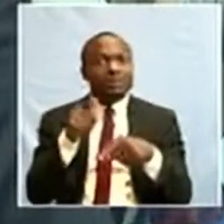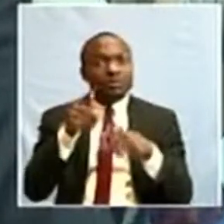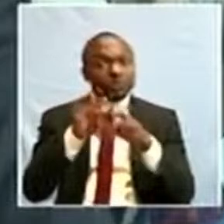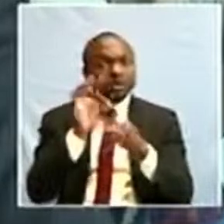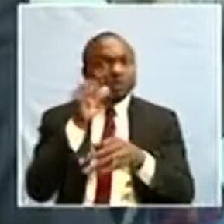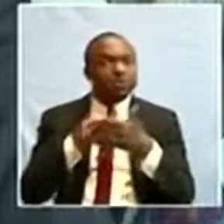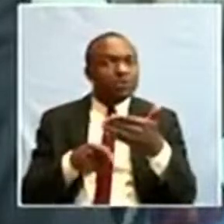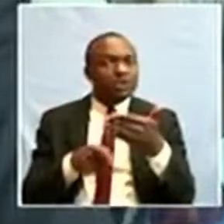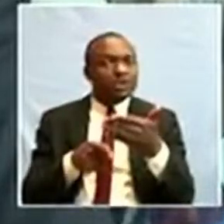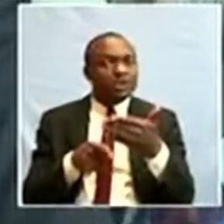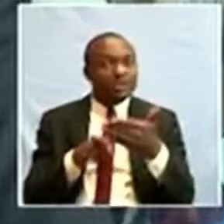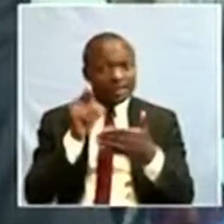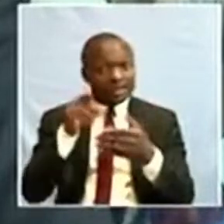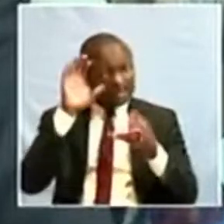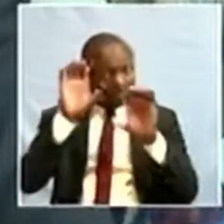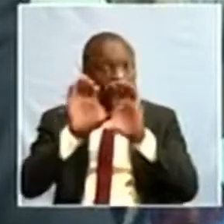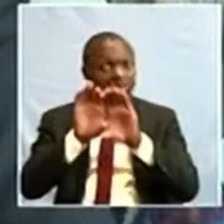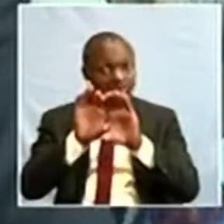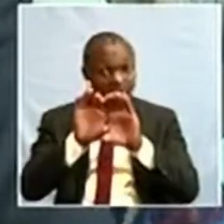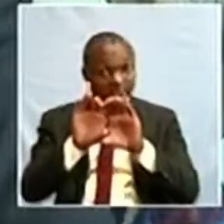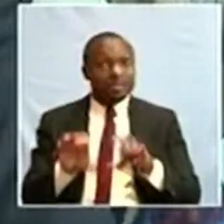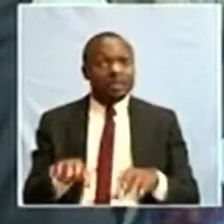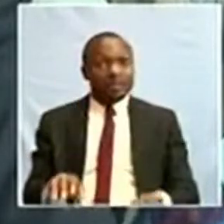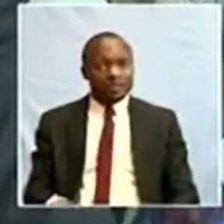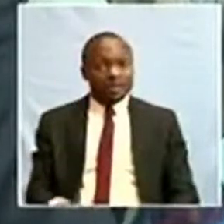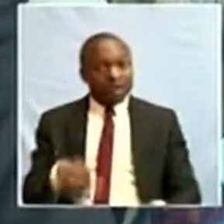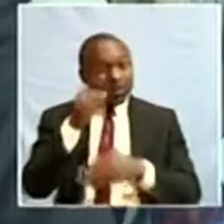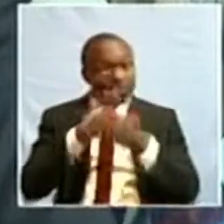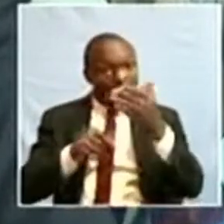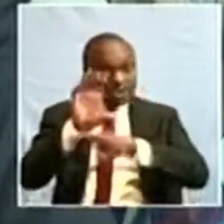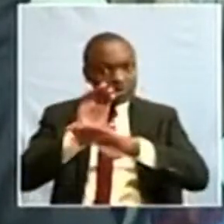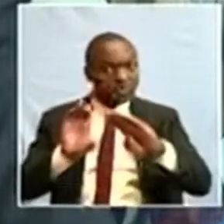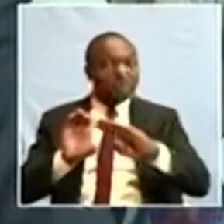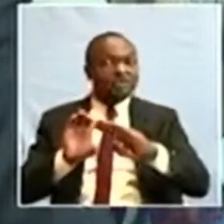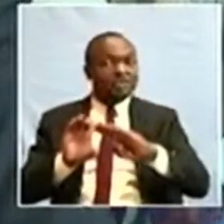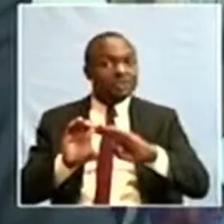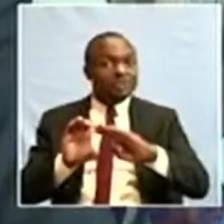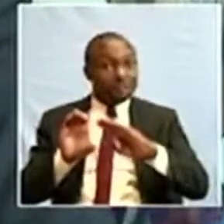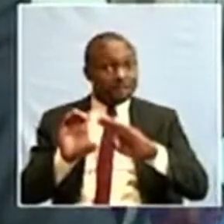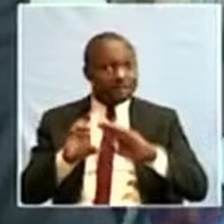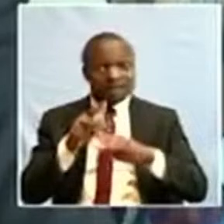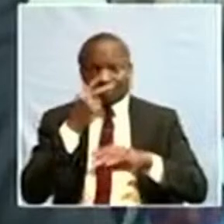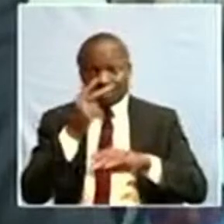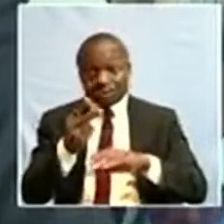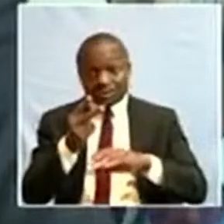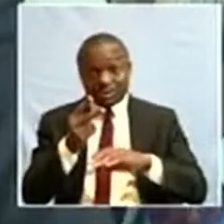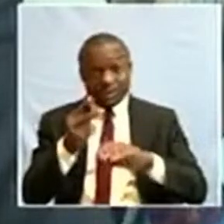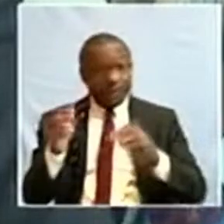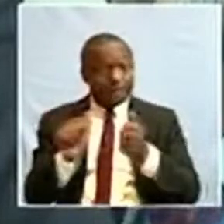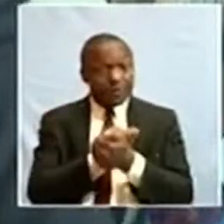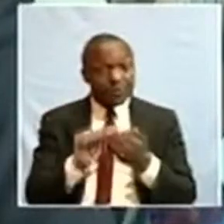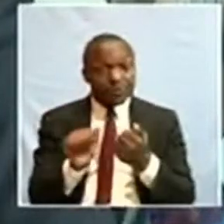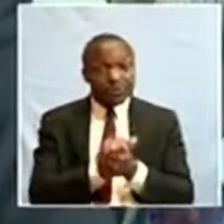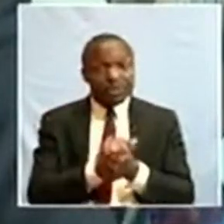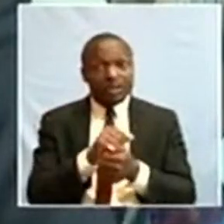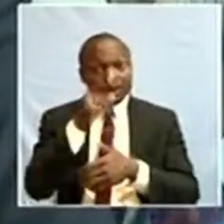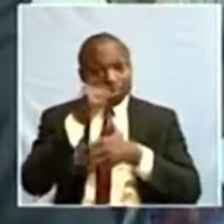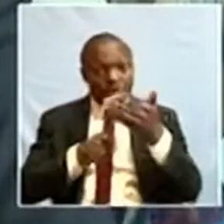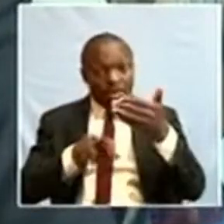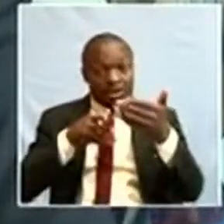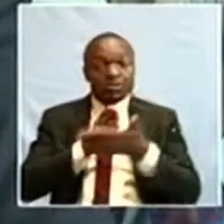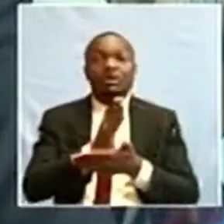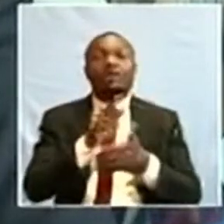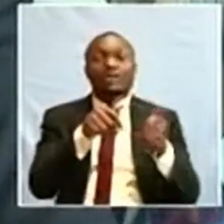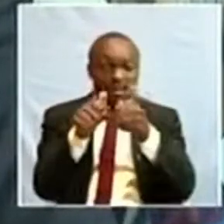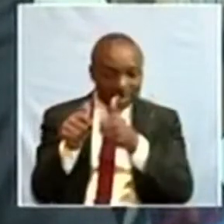find? That becomes the condition. And then you look at what has caused it, right? You look at the consequence and what corrective action are you supposed